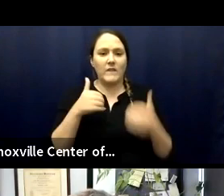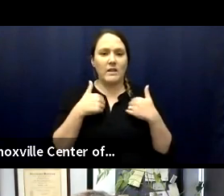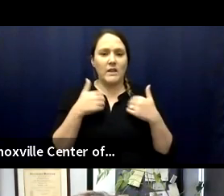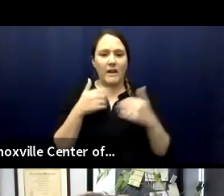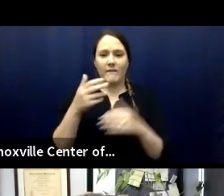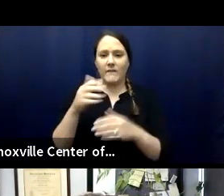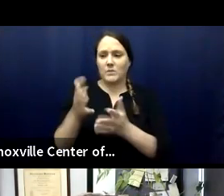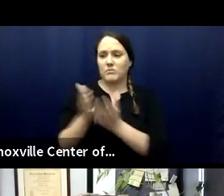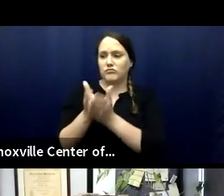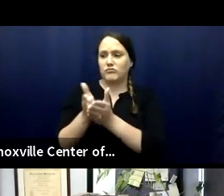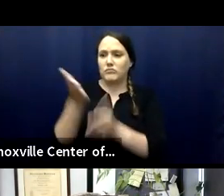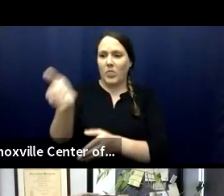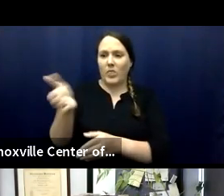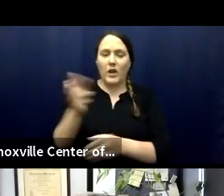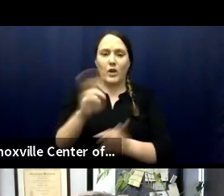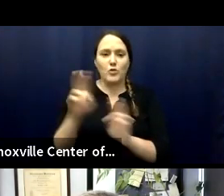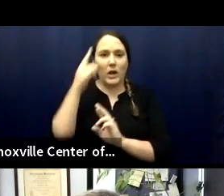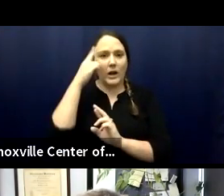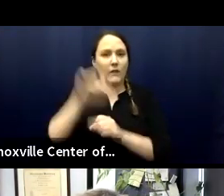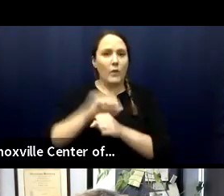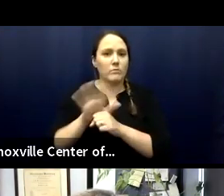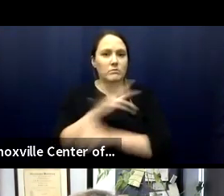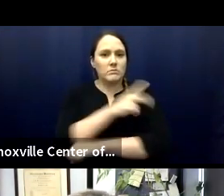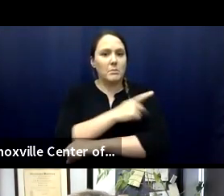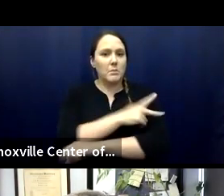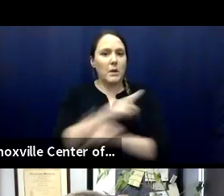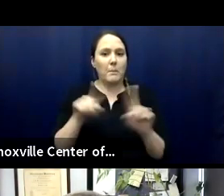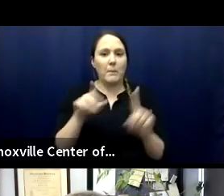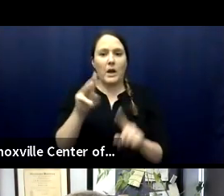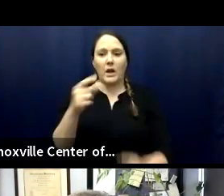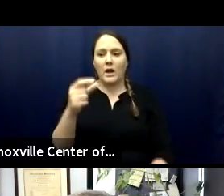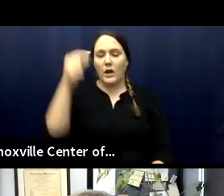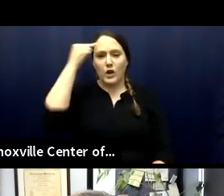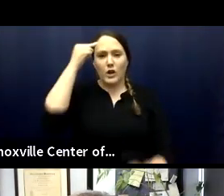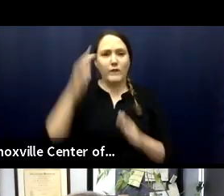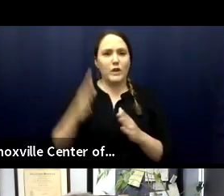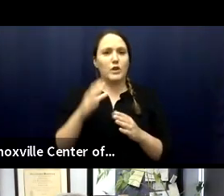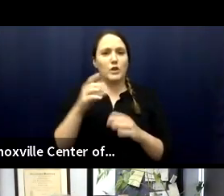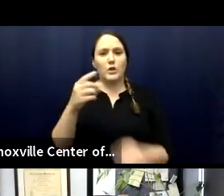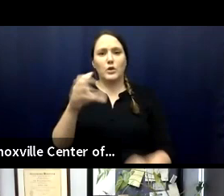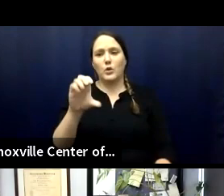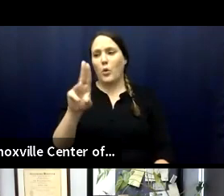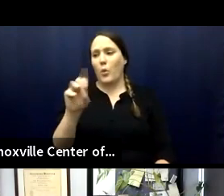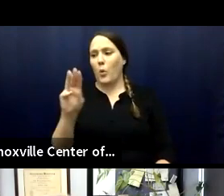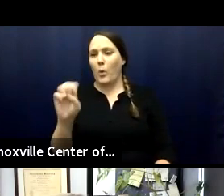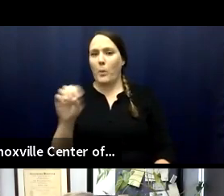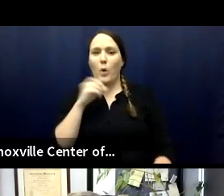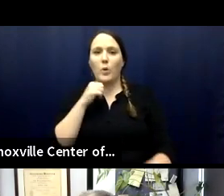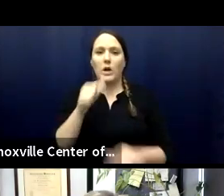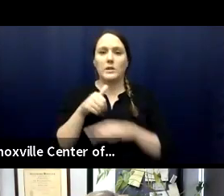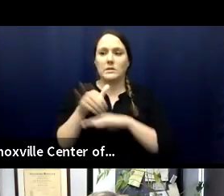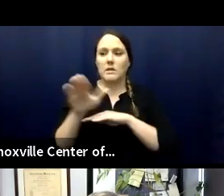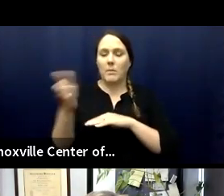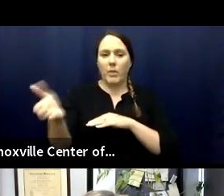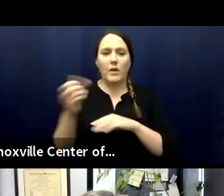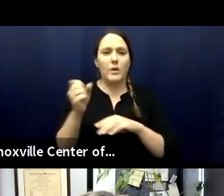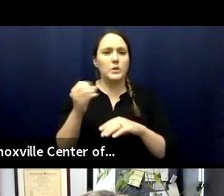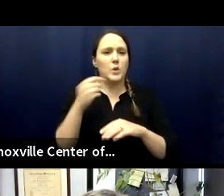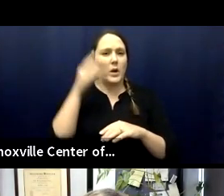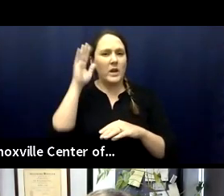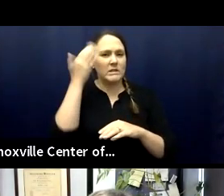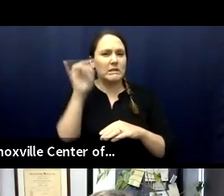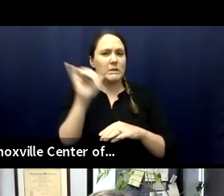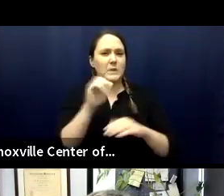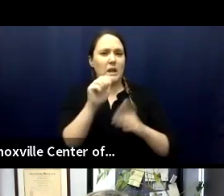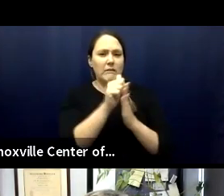positive patients to go to, but he didn't. Governor Cuomo didn't even send them to the hospital ship. So it just seems to me like there's an agenda going